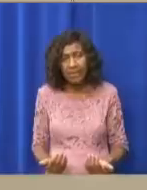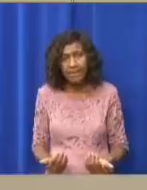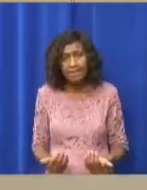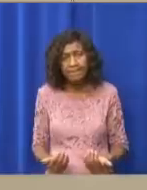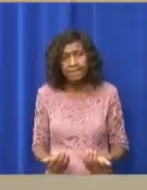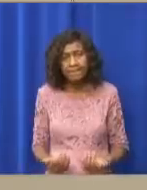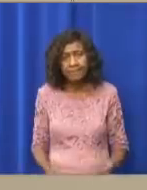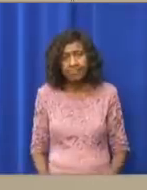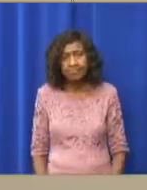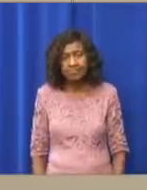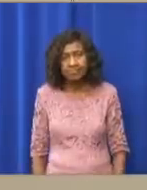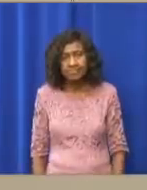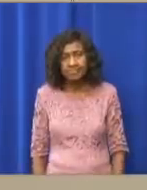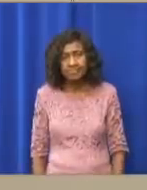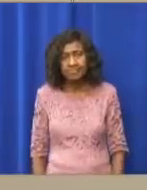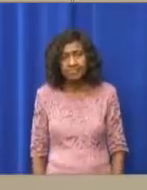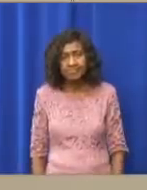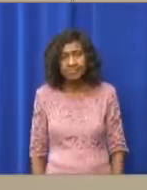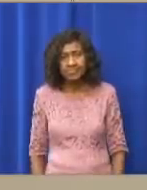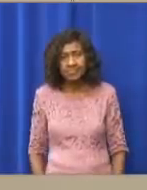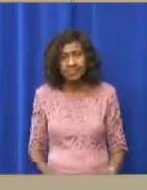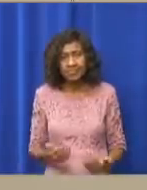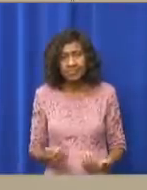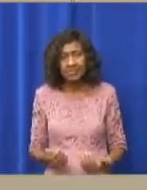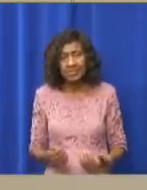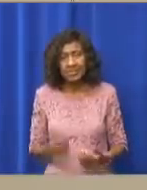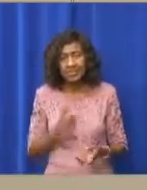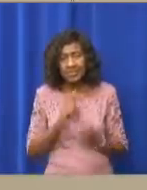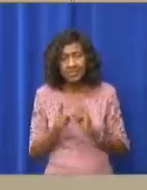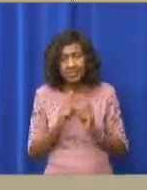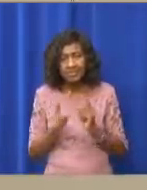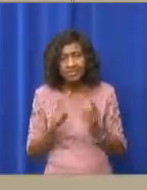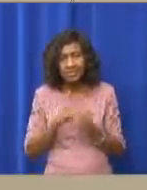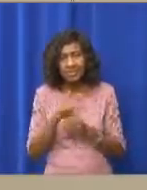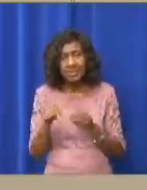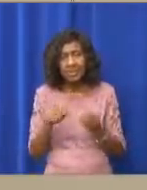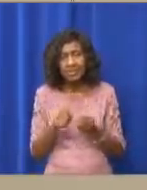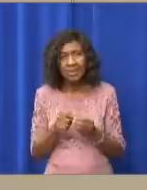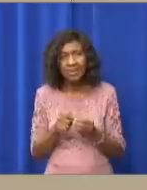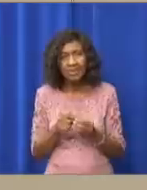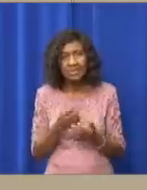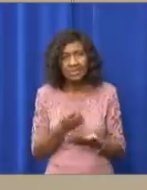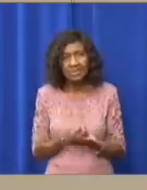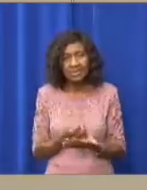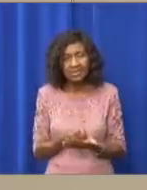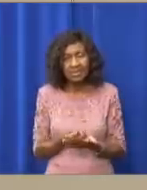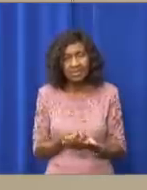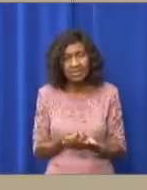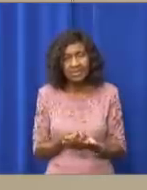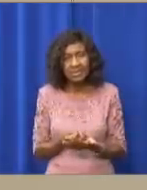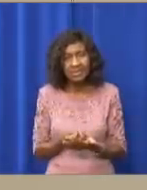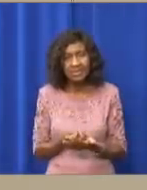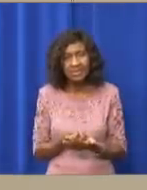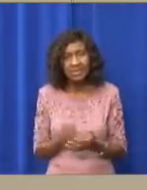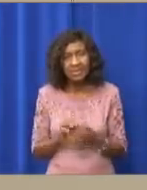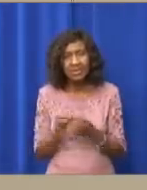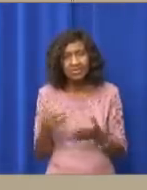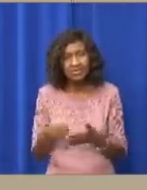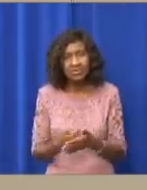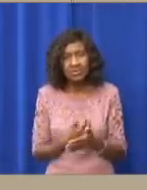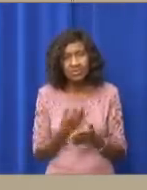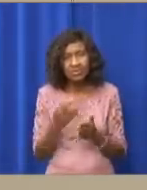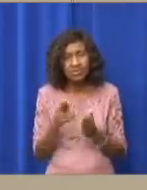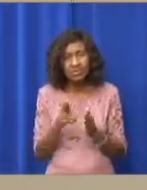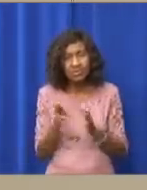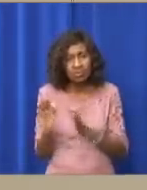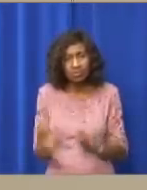turn to the sort of business or economic aspect of the new provisions,